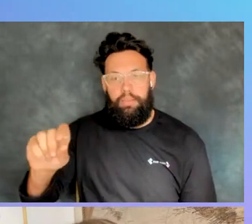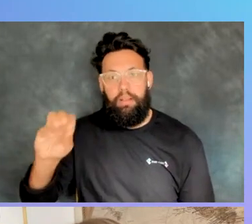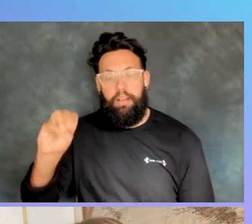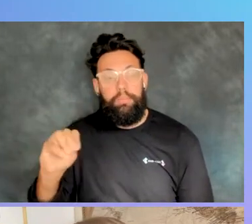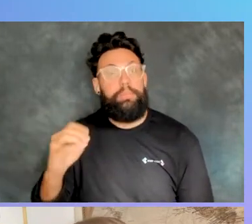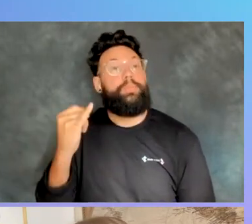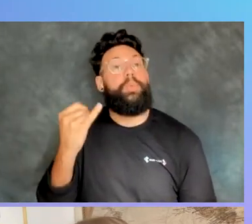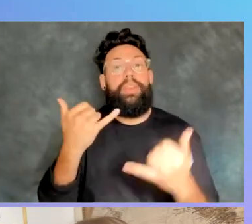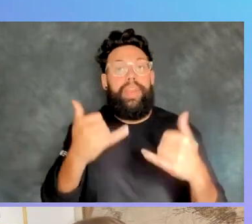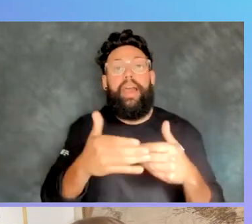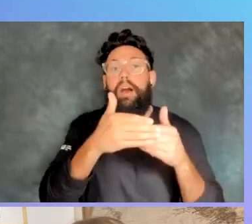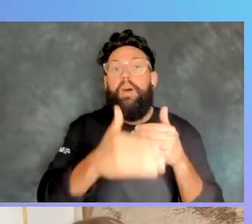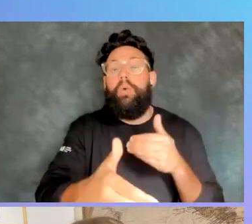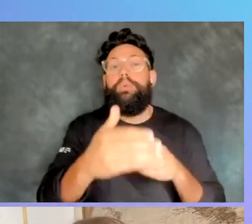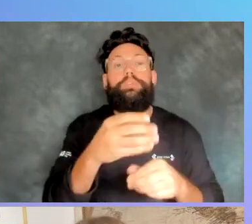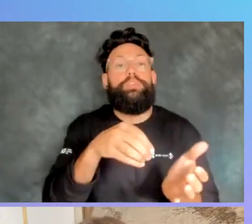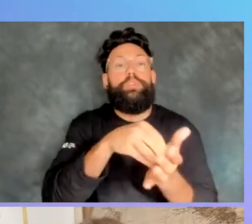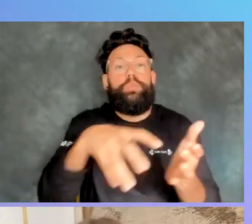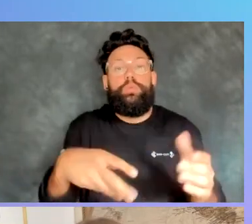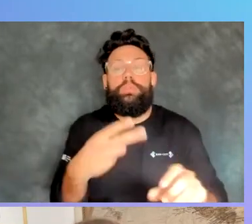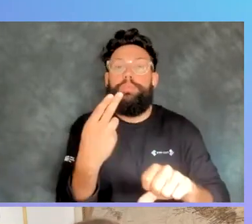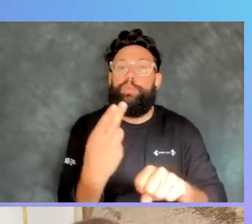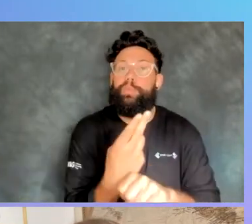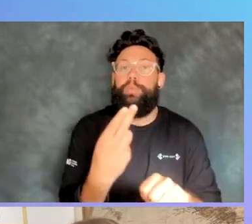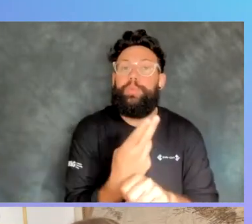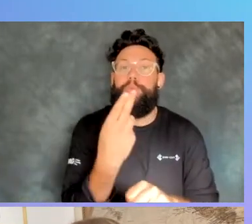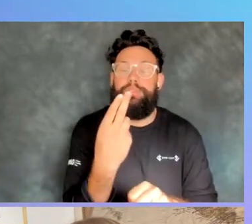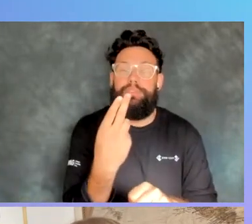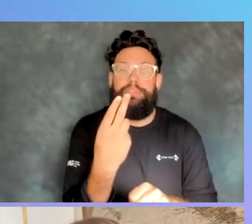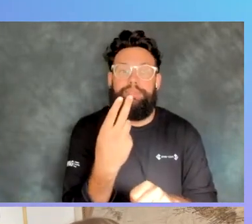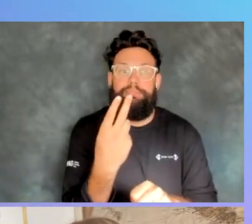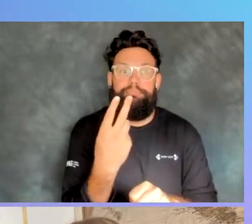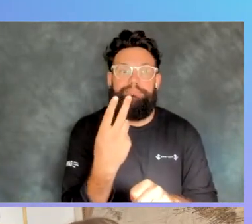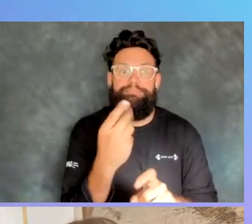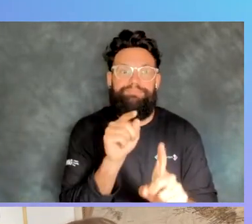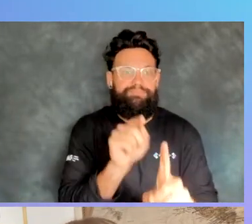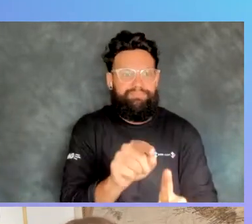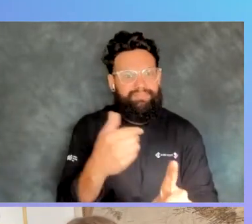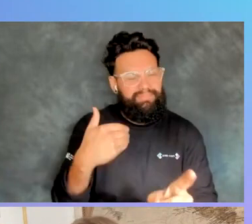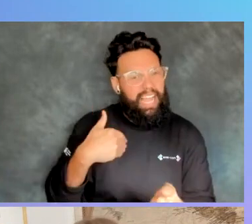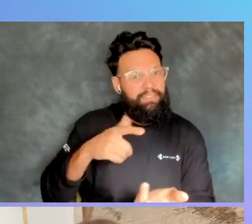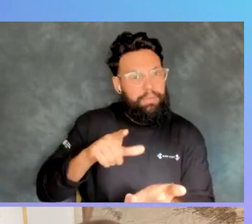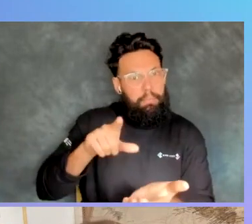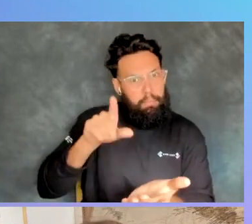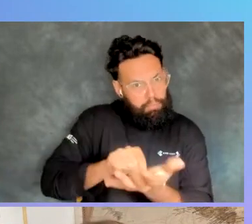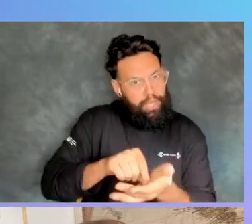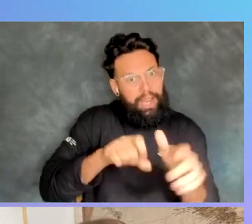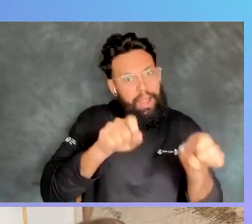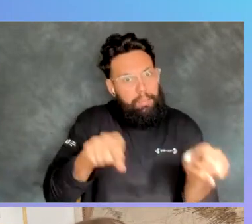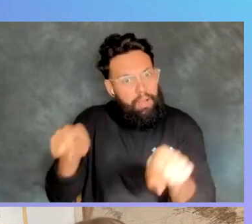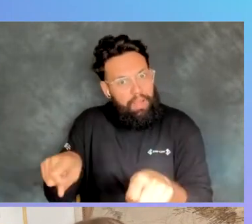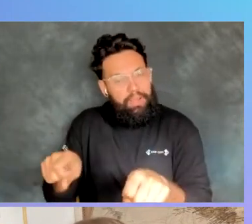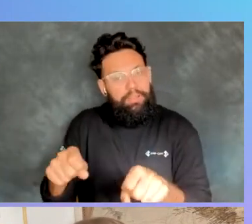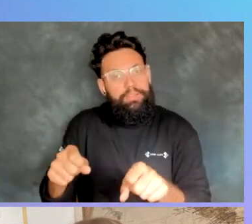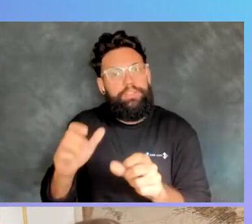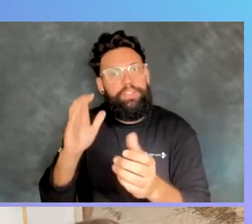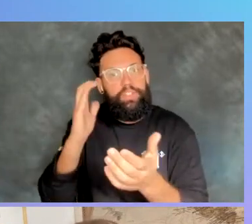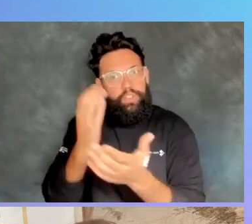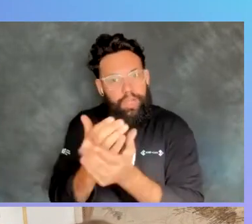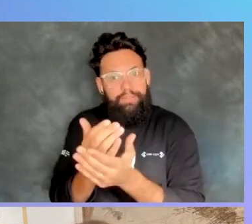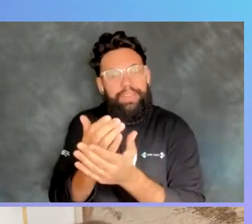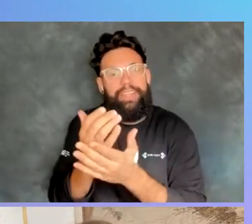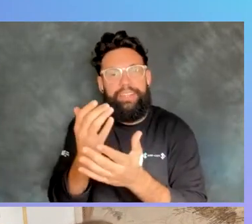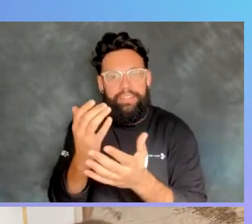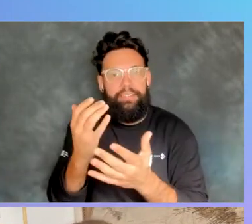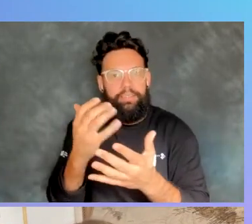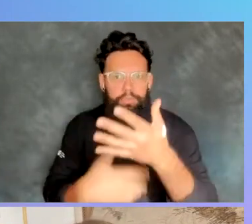only access a description through alt text, but they can also download a printable tactile graphic, which extends a digital interface